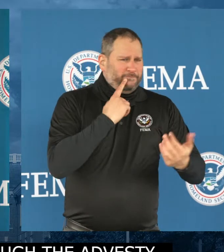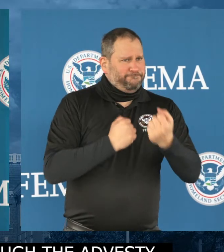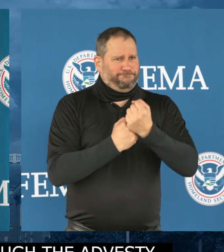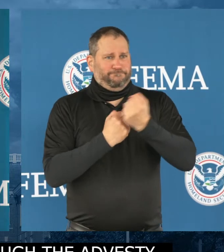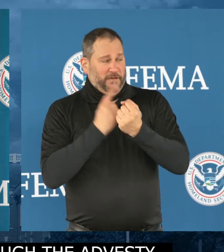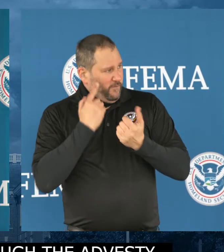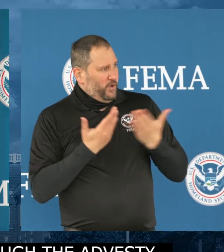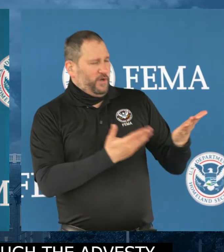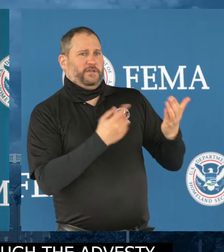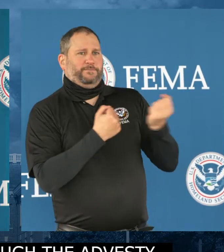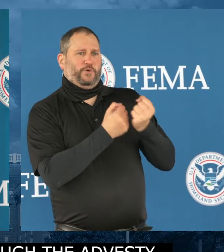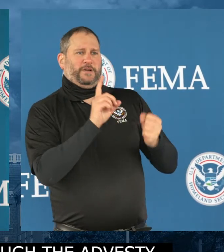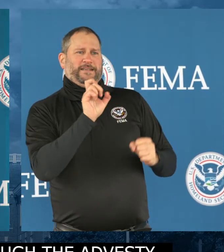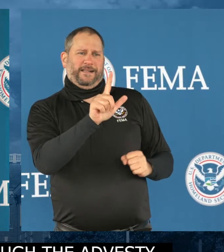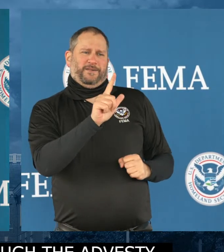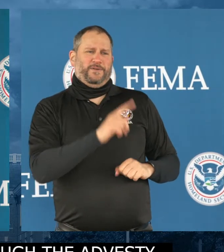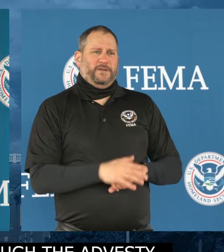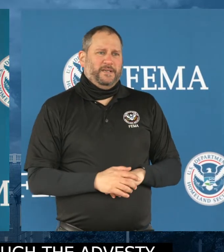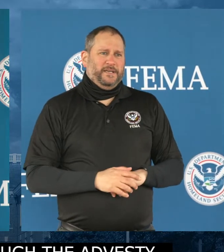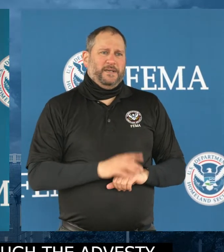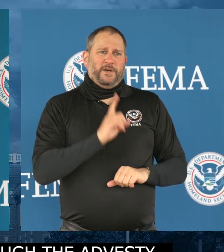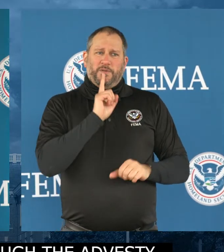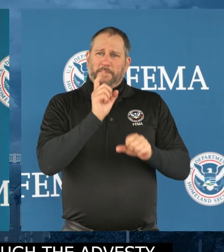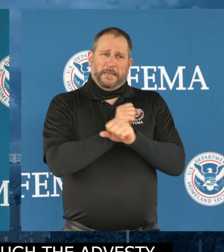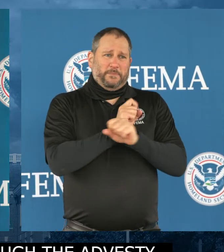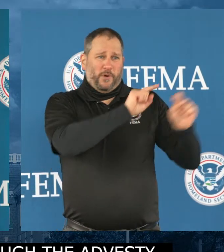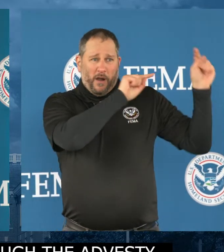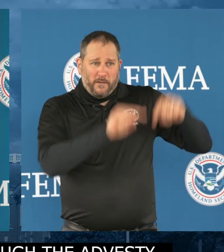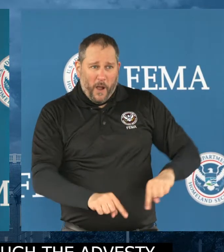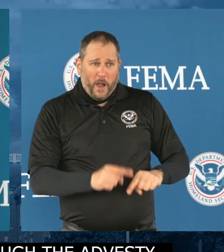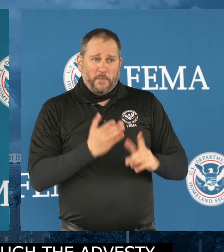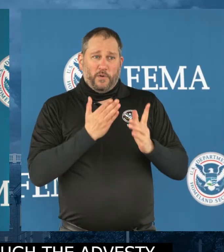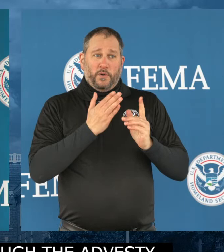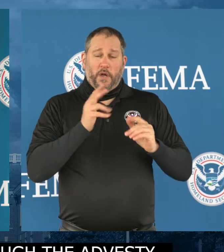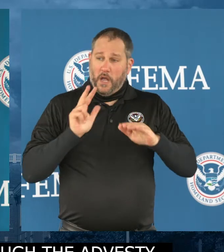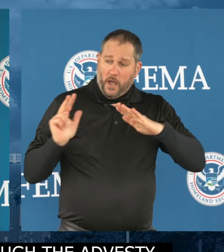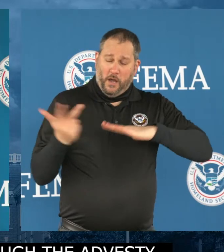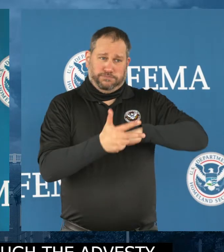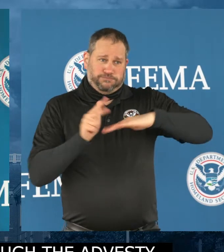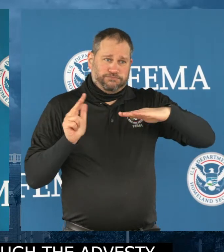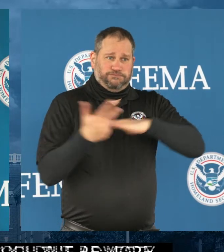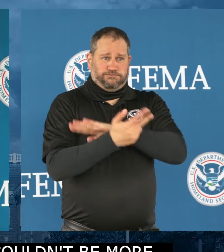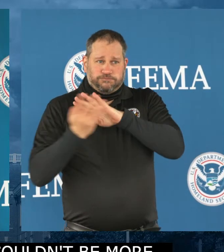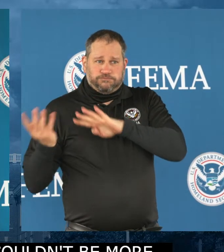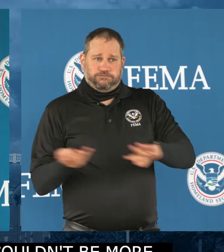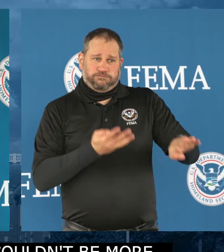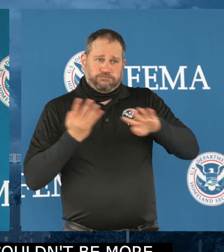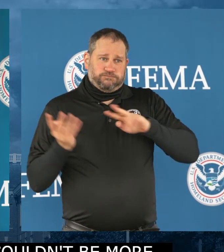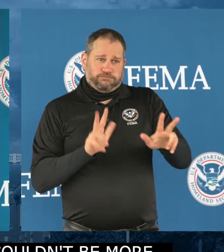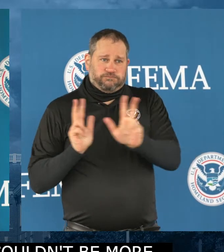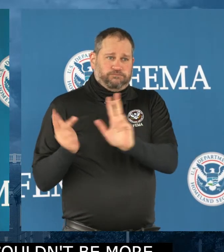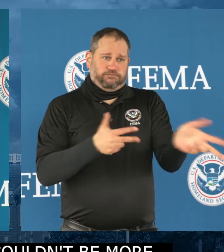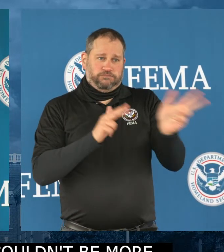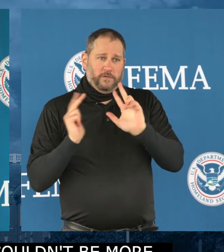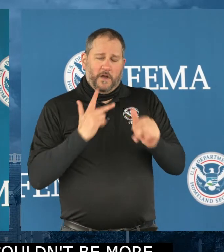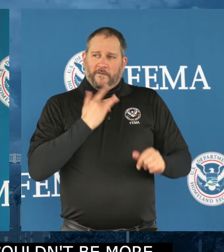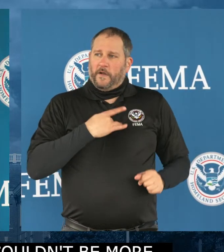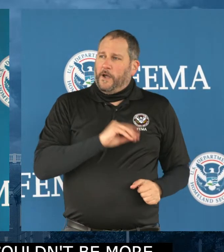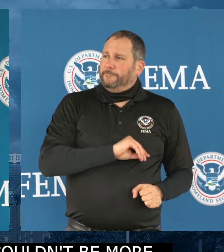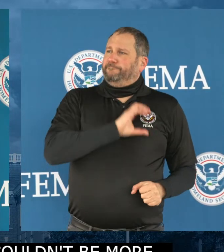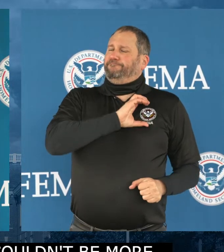And truly, the folks that are coming through the vaccination center are making that very rewarding for our staff.